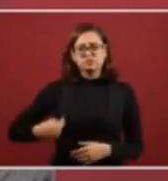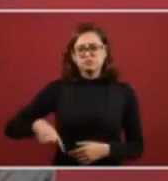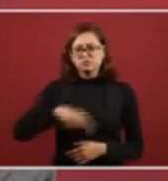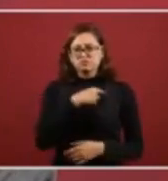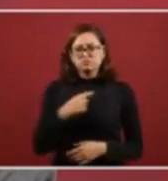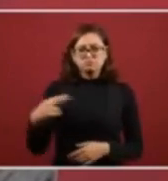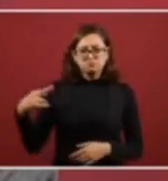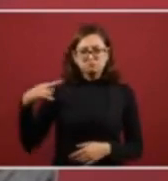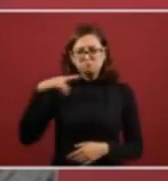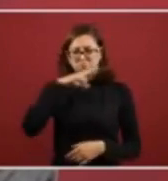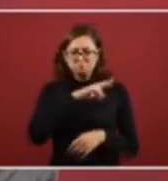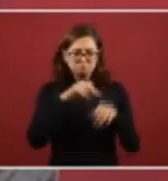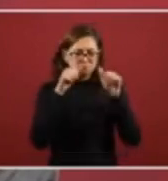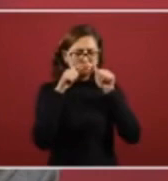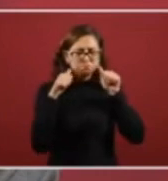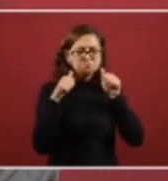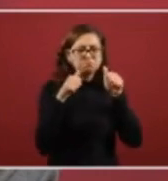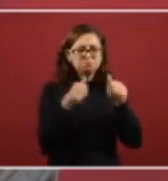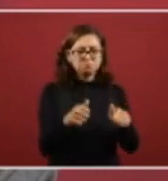We have behaved well,